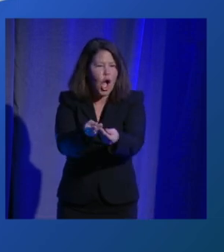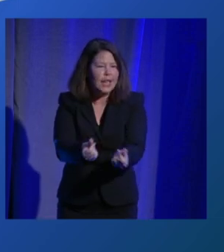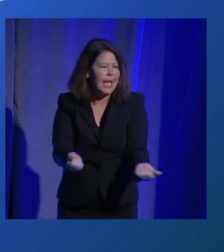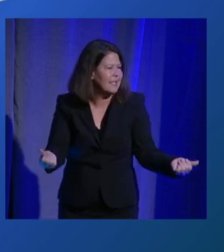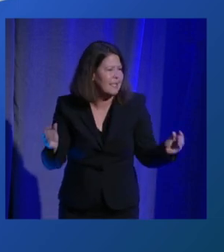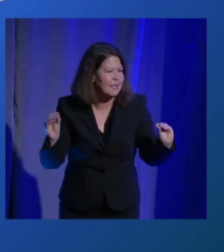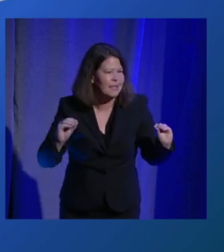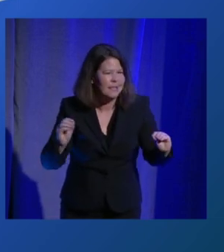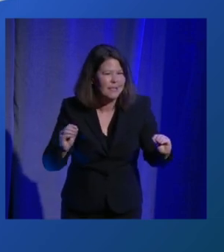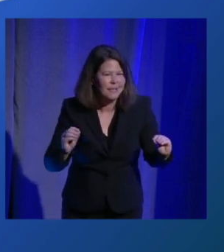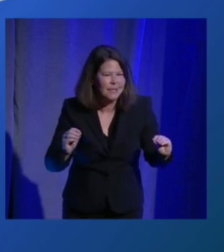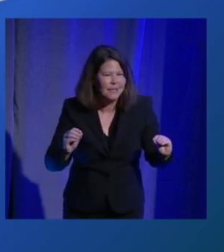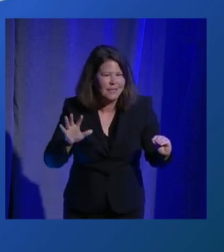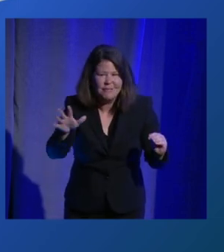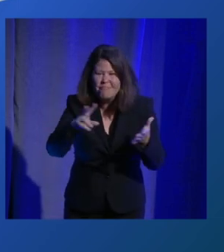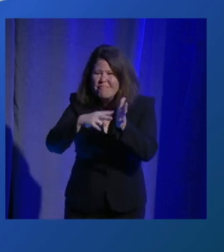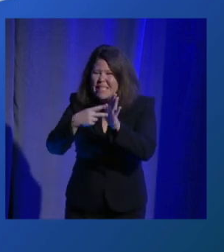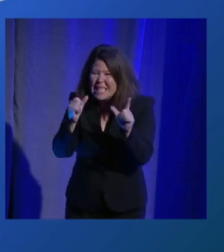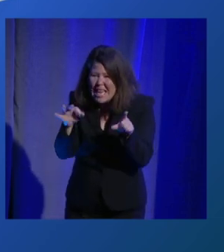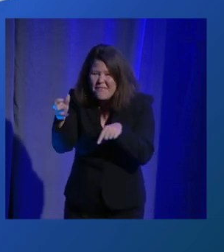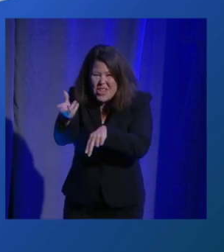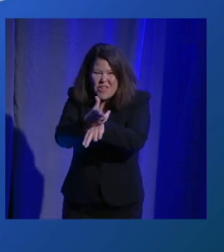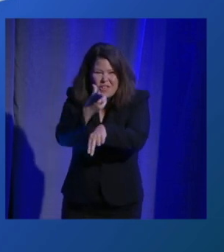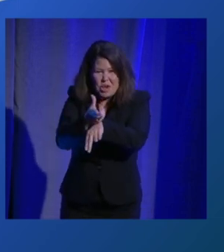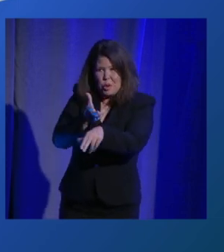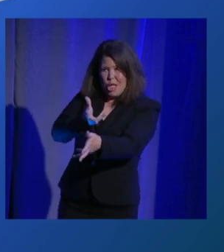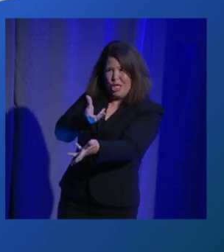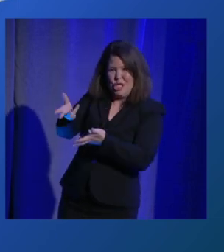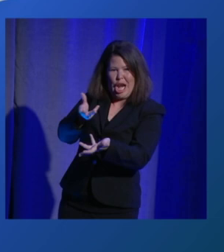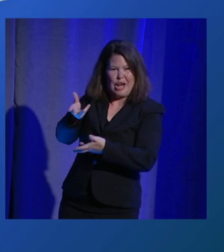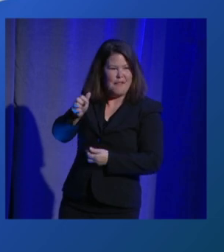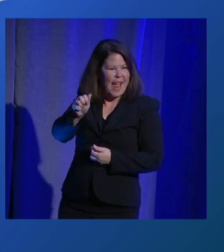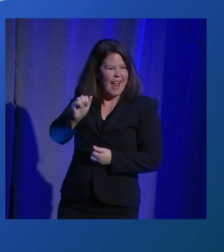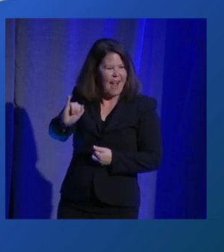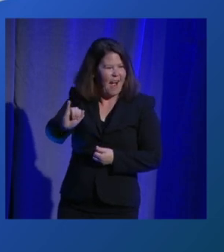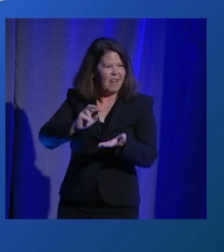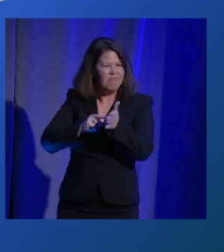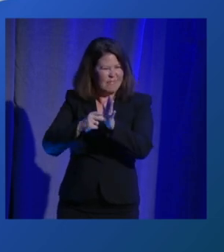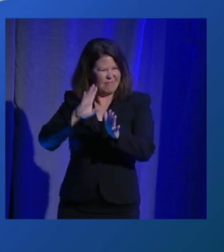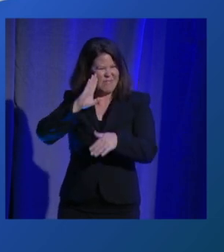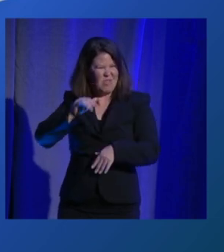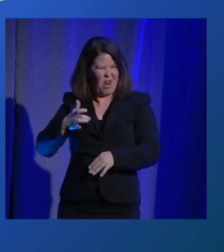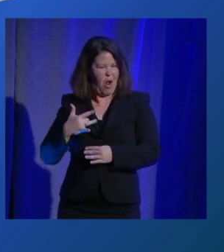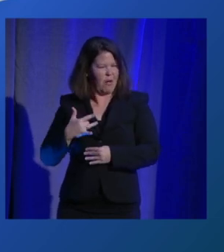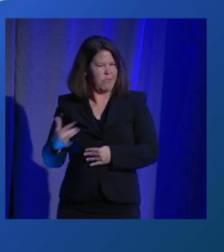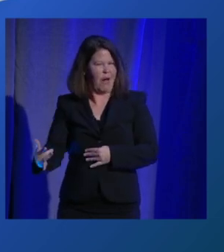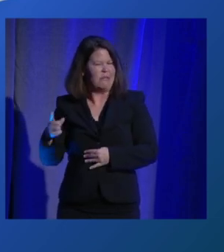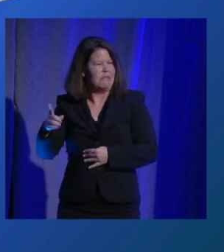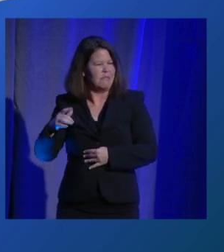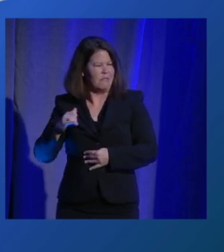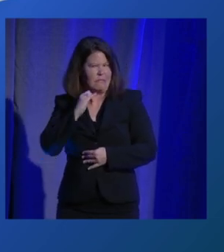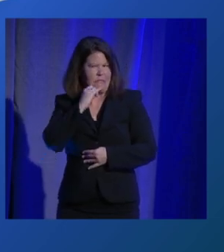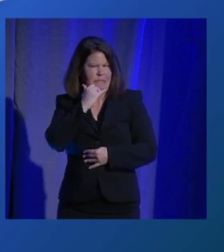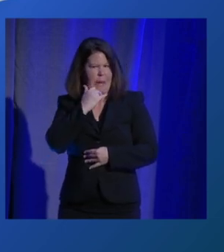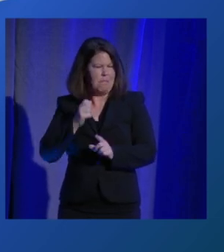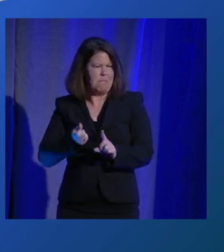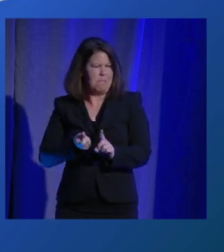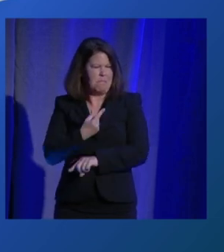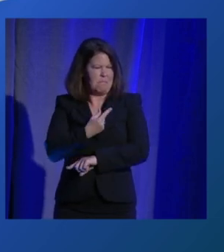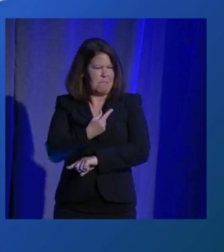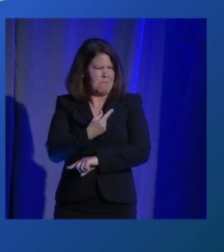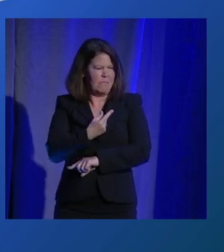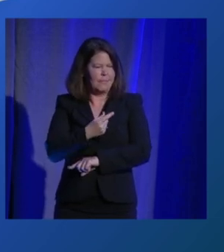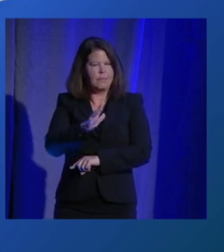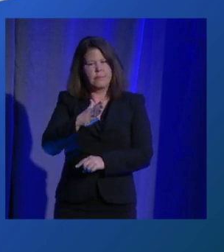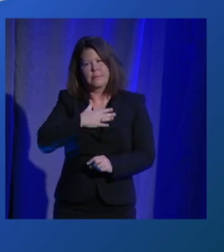used generative AI knows it has prone to this thing we call hallucinating right so my